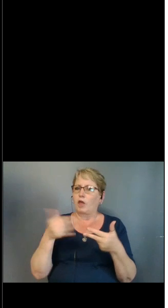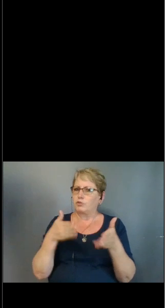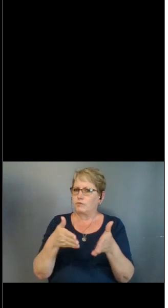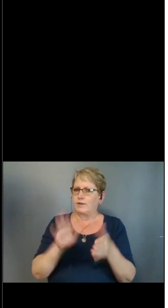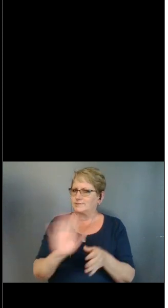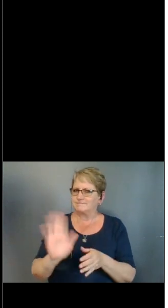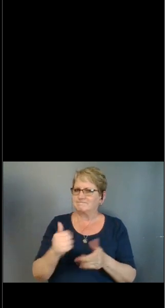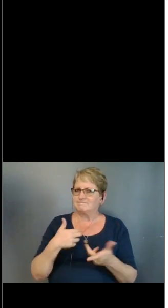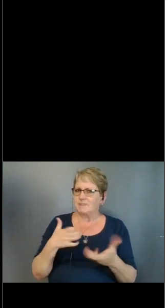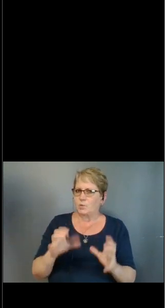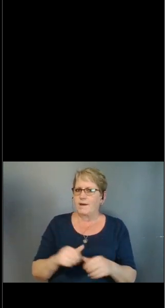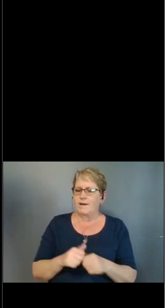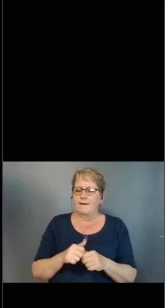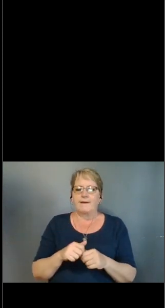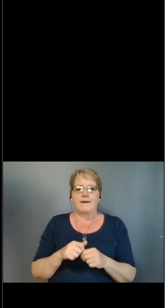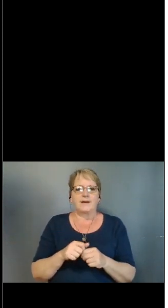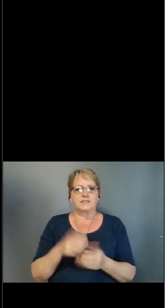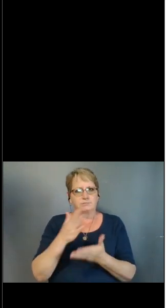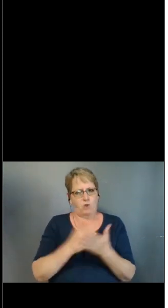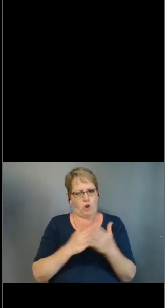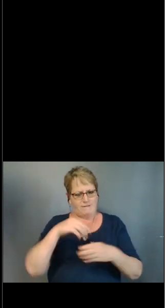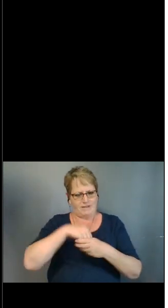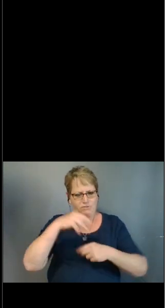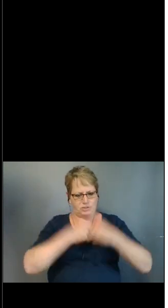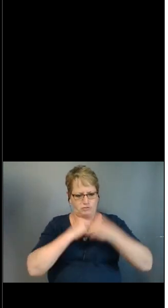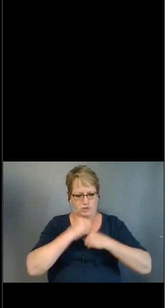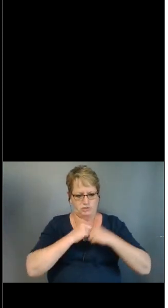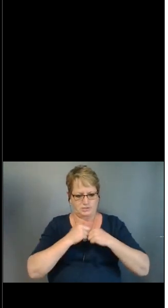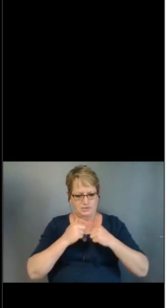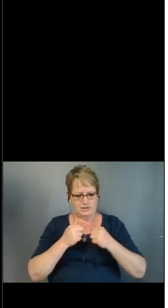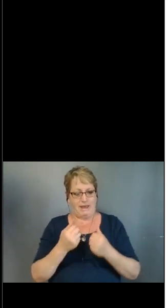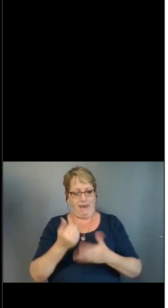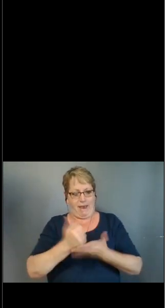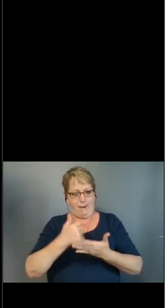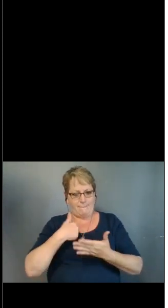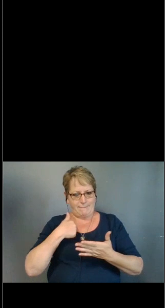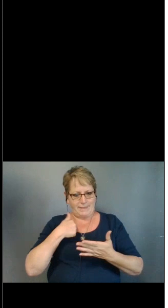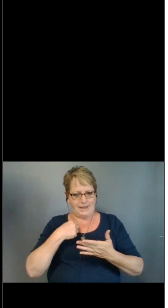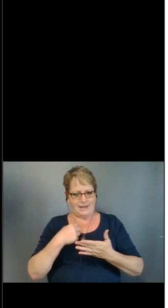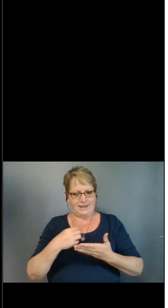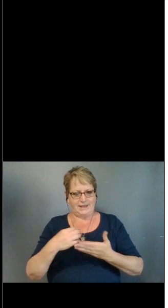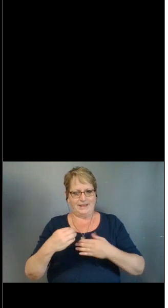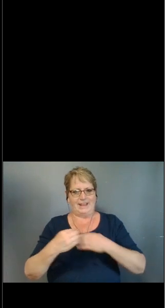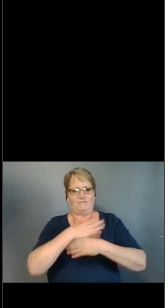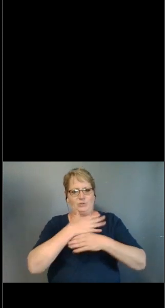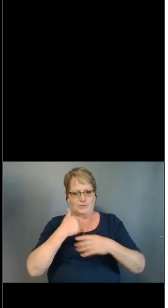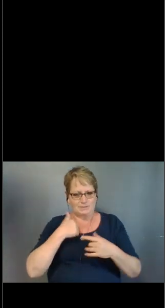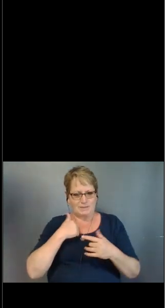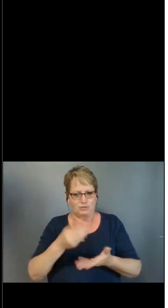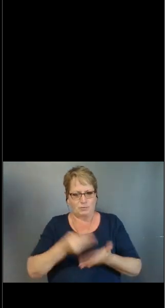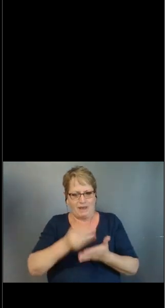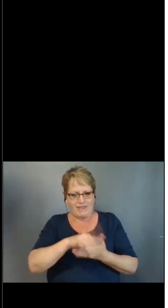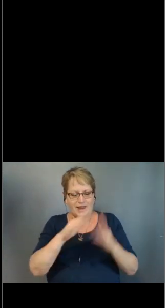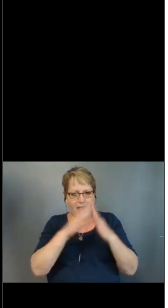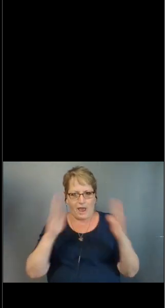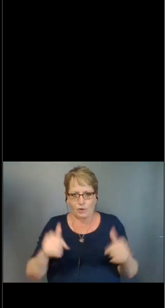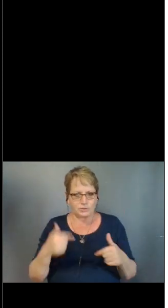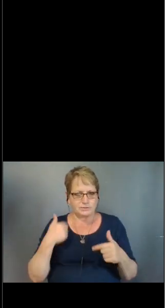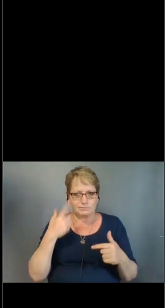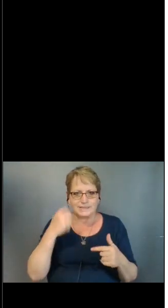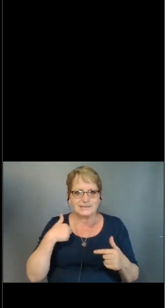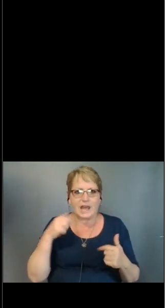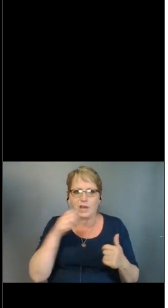piece of infrastructure that influenced our decision to buy this house because I don't drive. So I utilize it to get to my children's